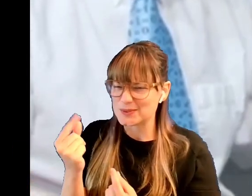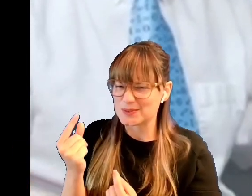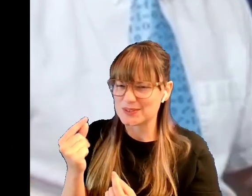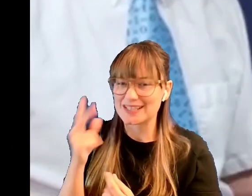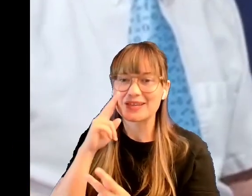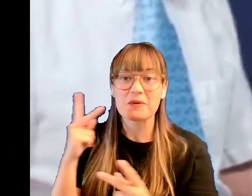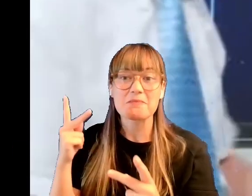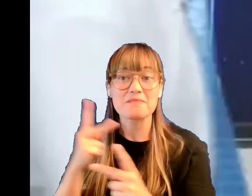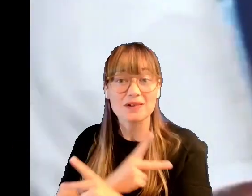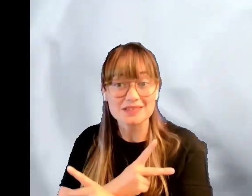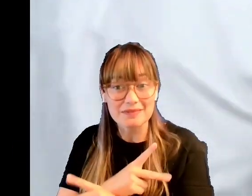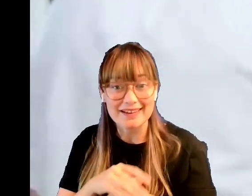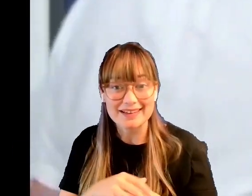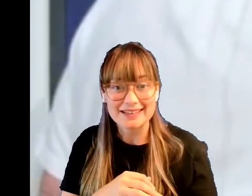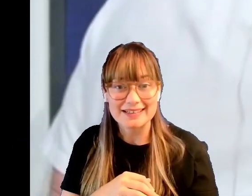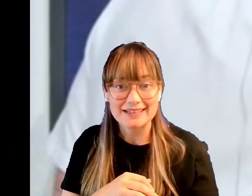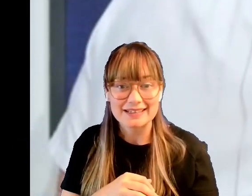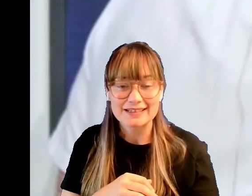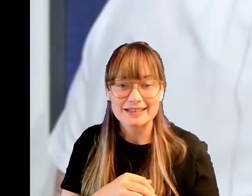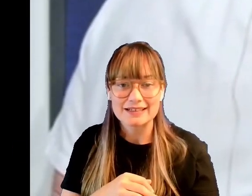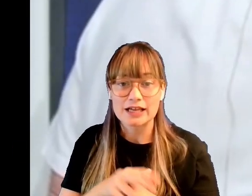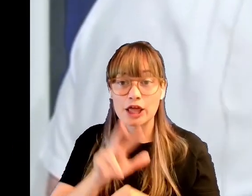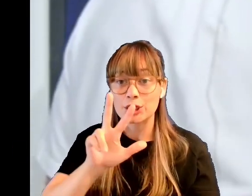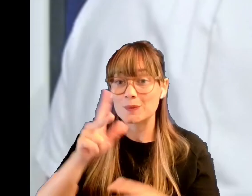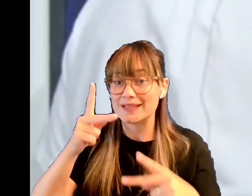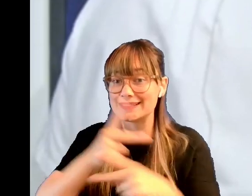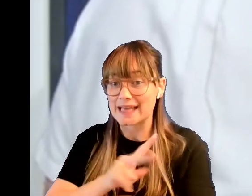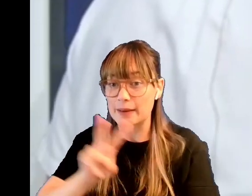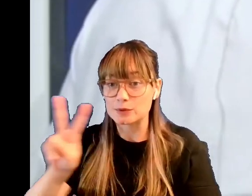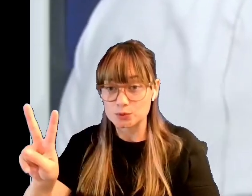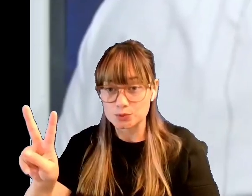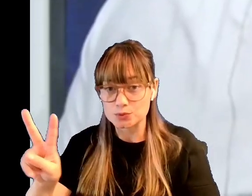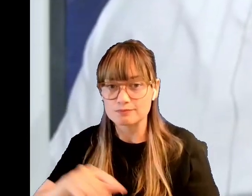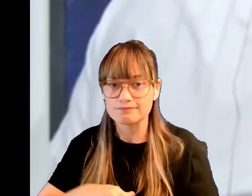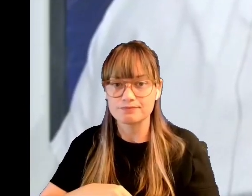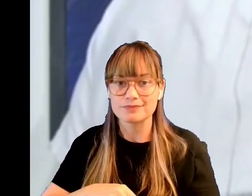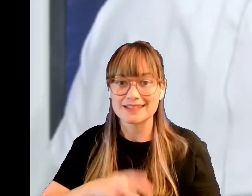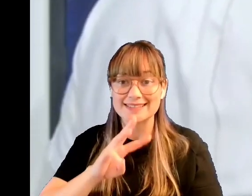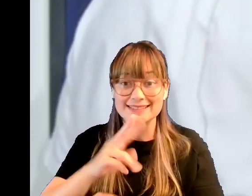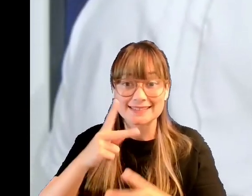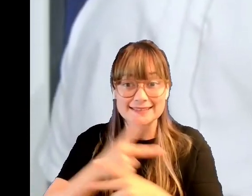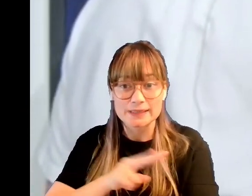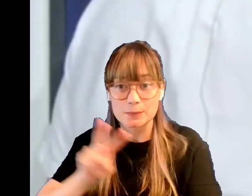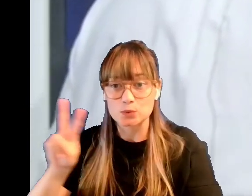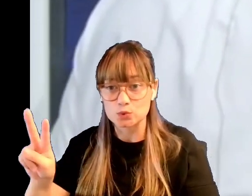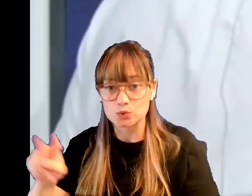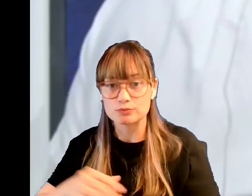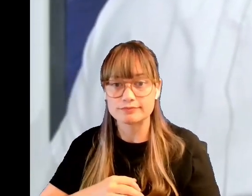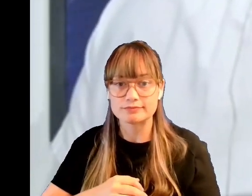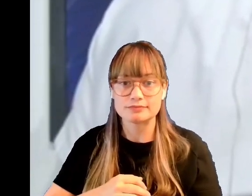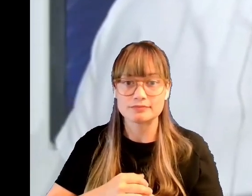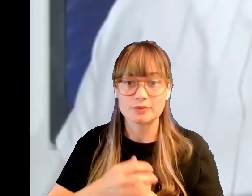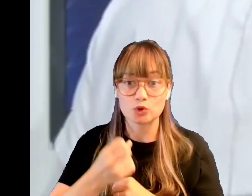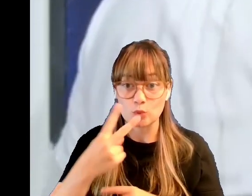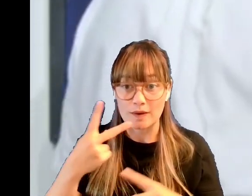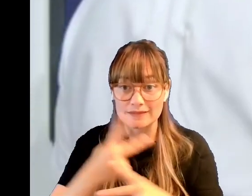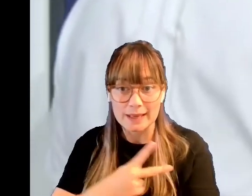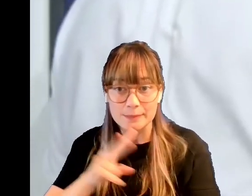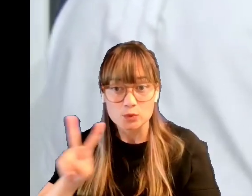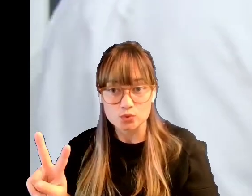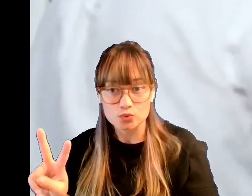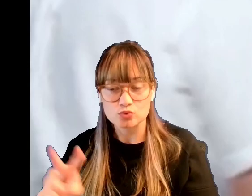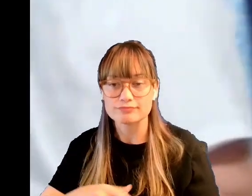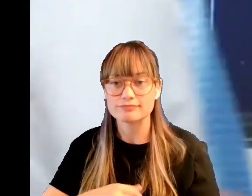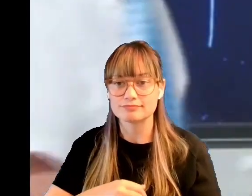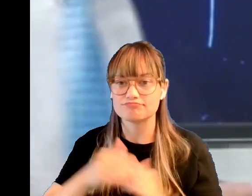Isaac? Multiplying. 3 times 2 is 6. 6 times 2 is 12. 12 times